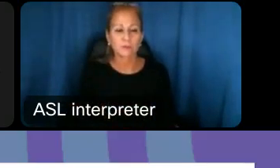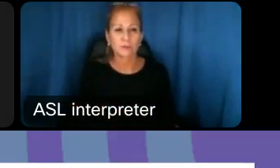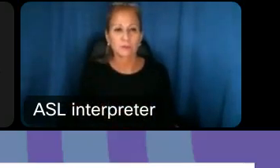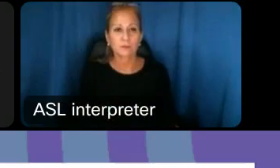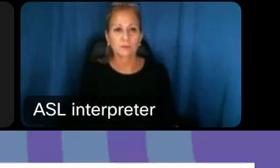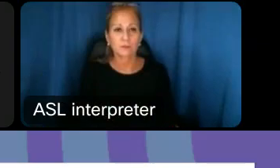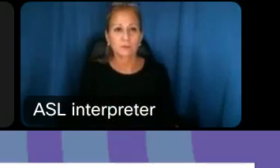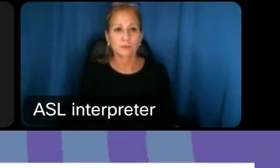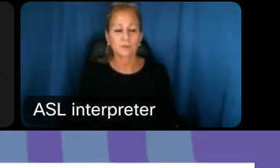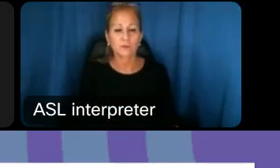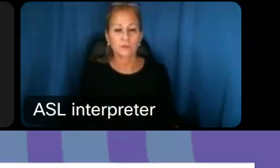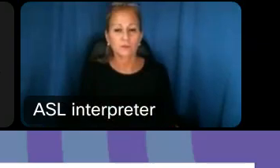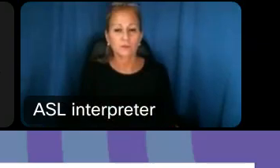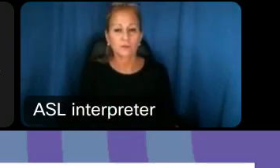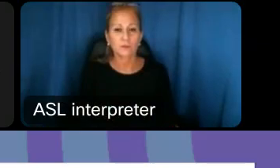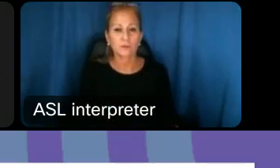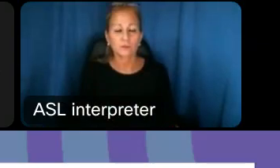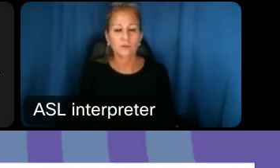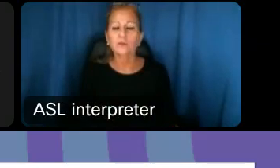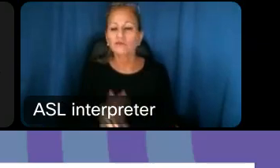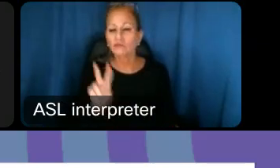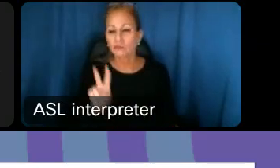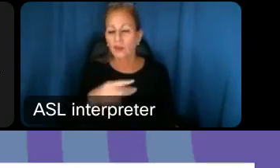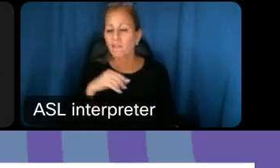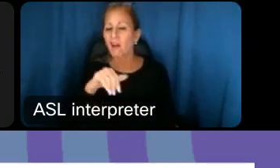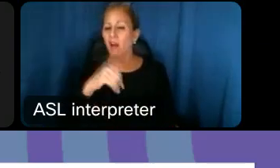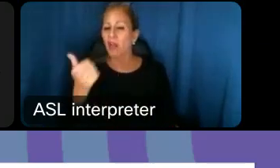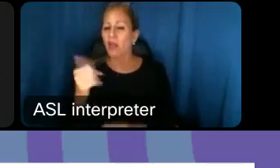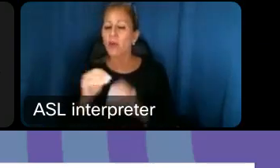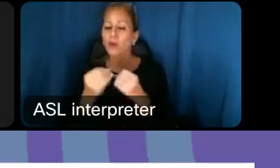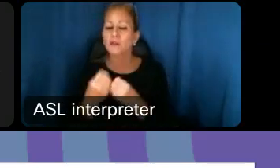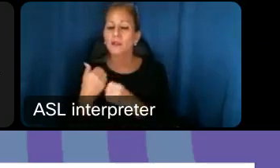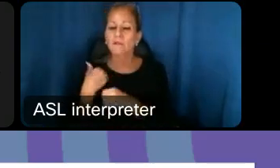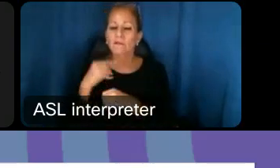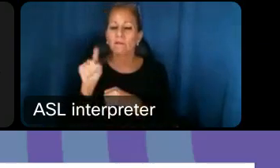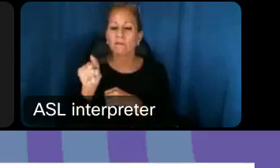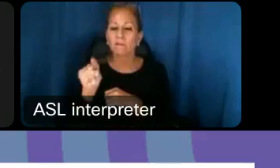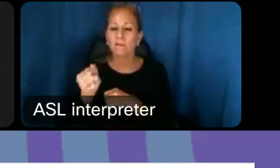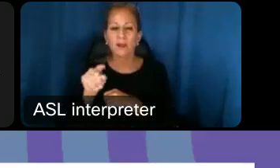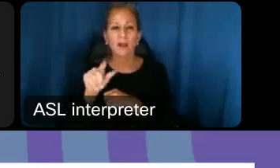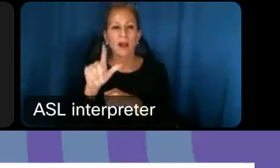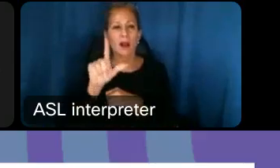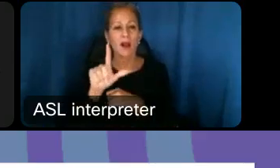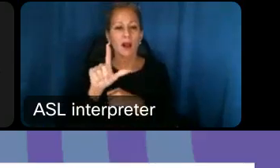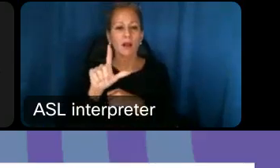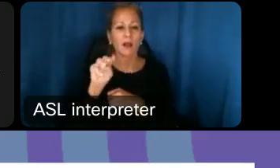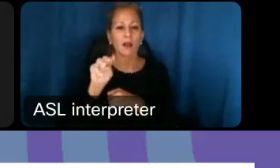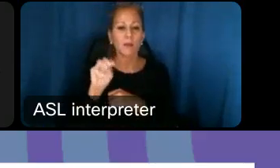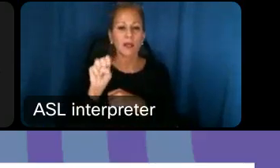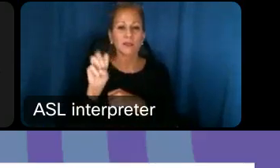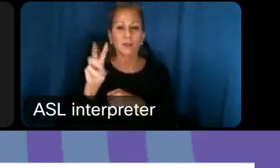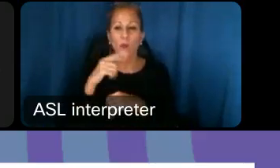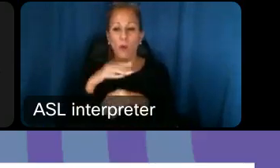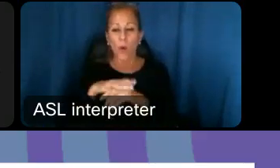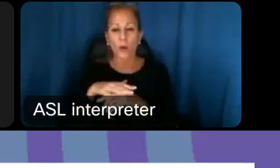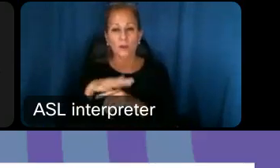Let's see. And you have another organization has LMSWs on site who